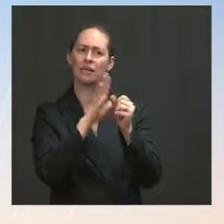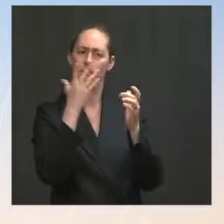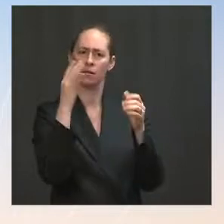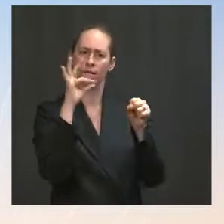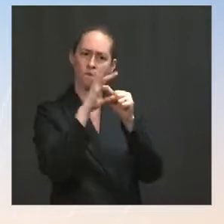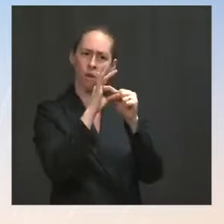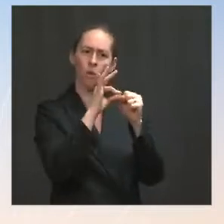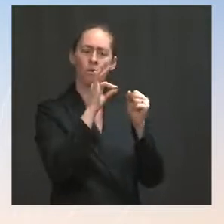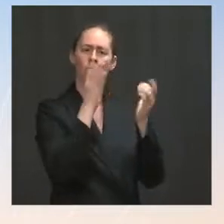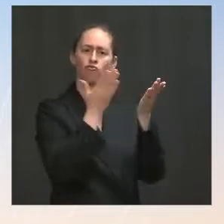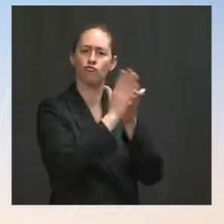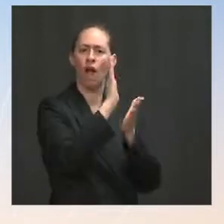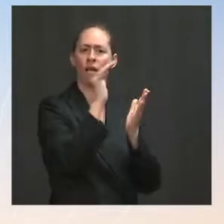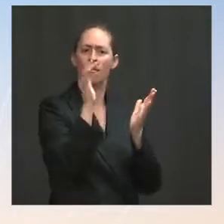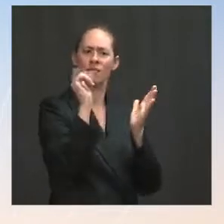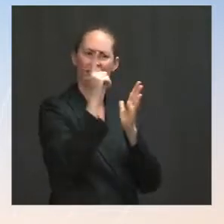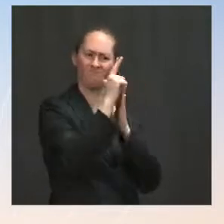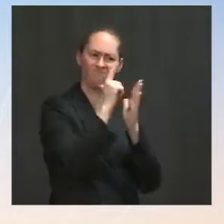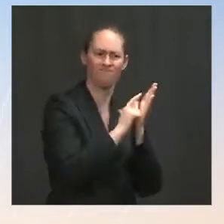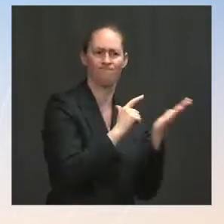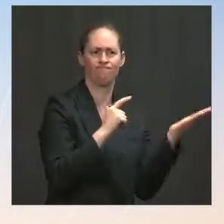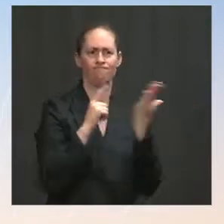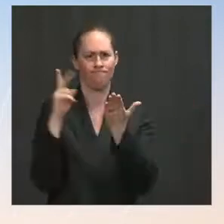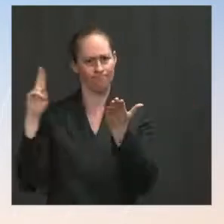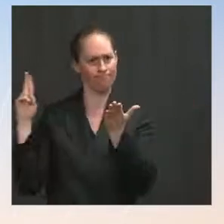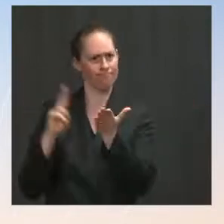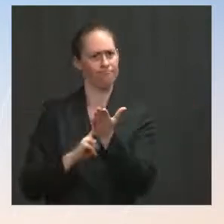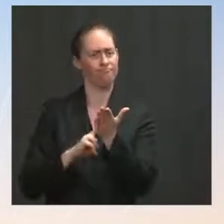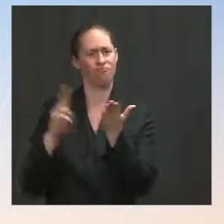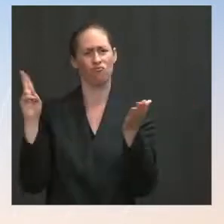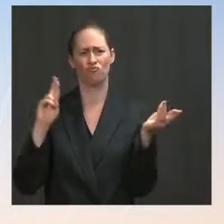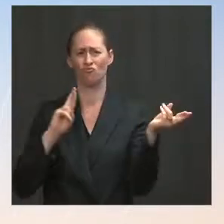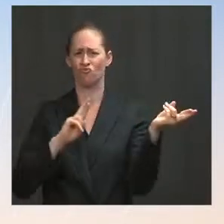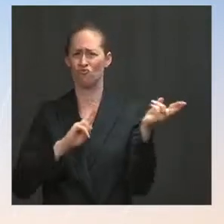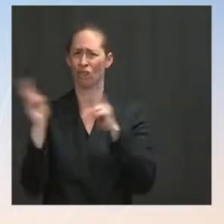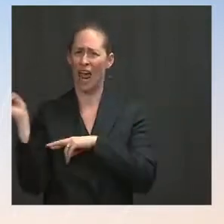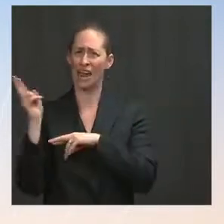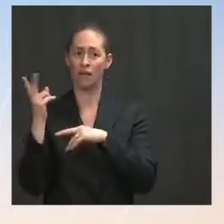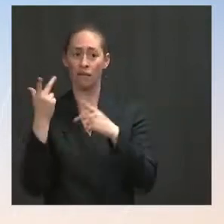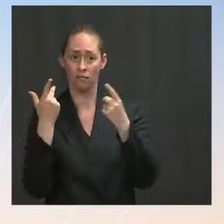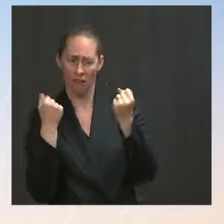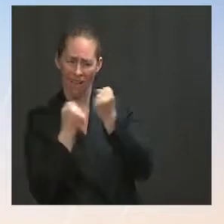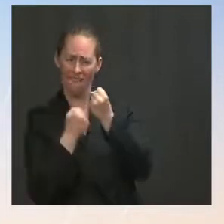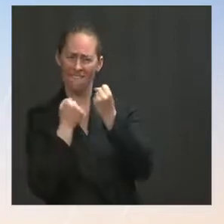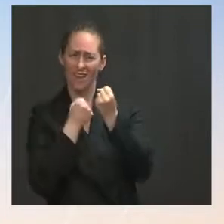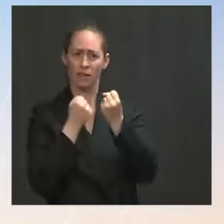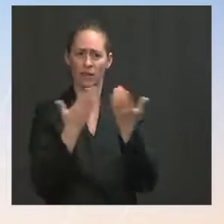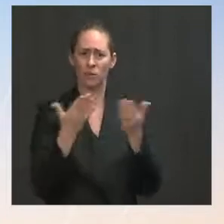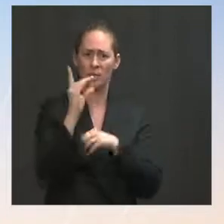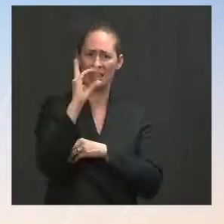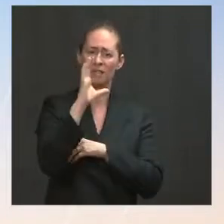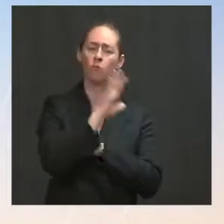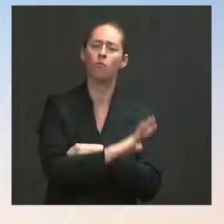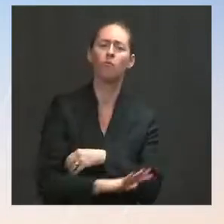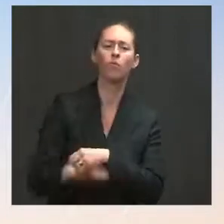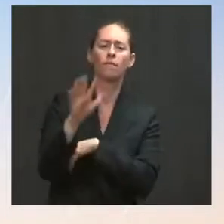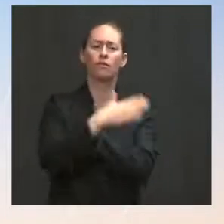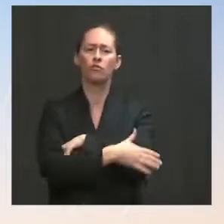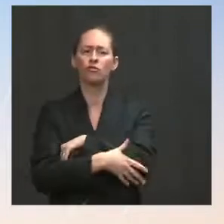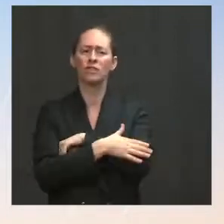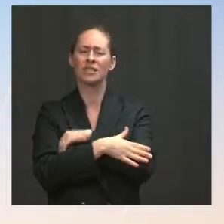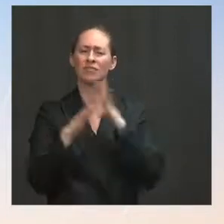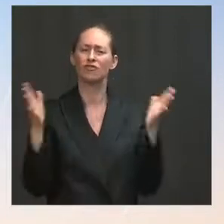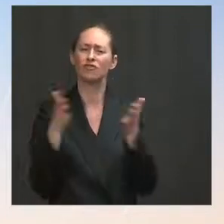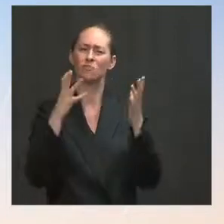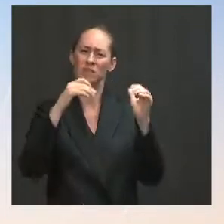will work side by side with them to advocate not just here in Washington, but around the country for moving this forward, and that it